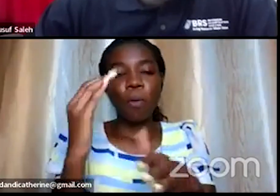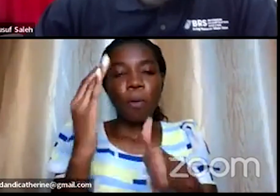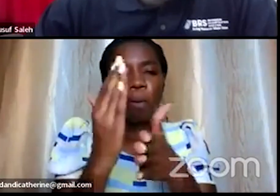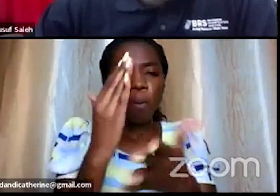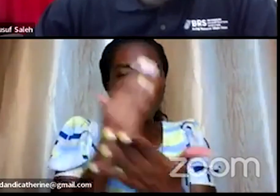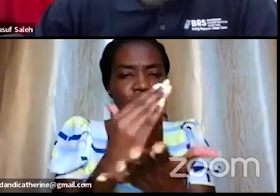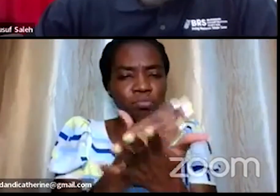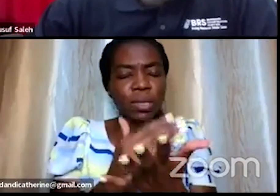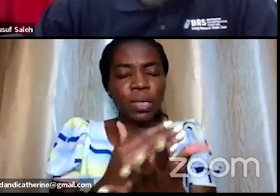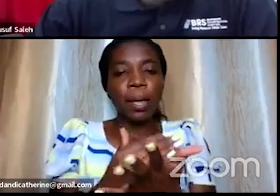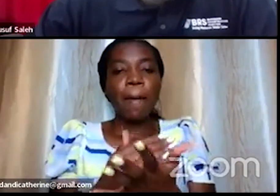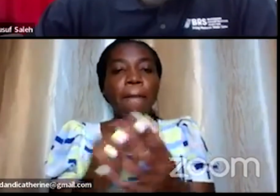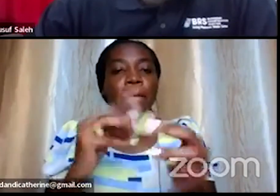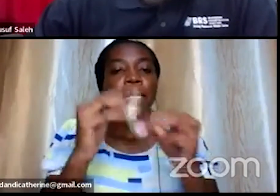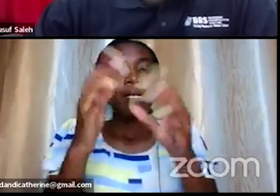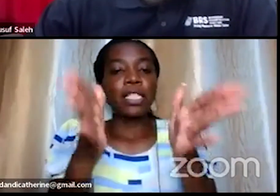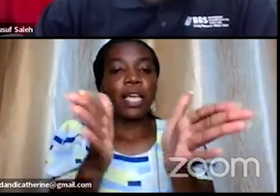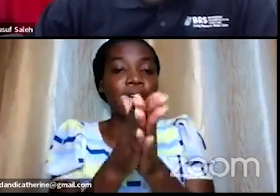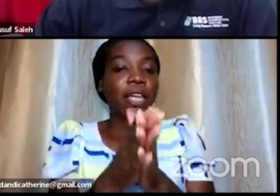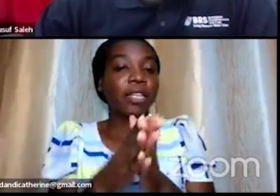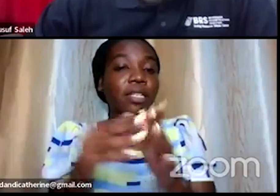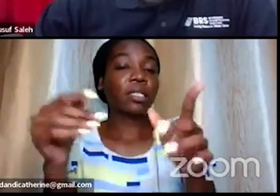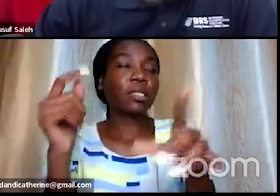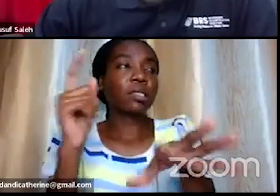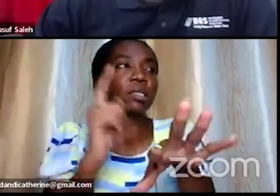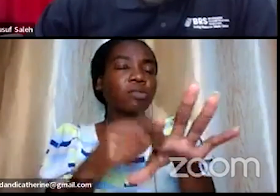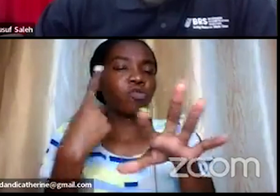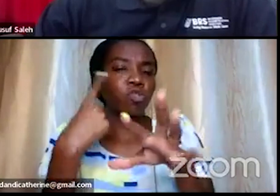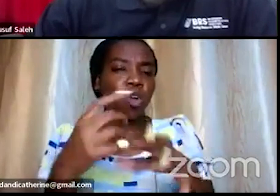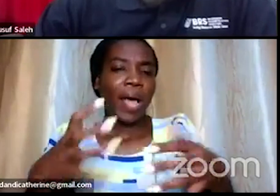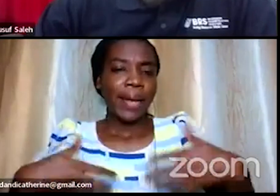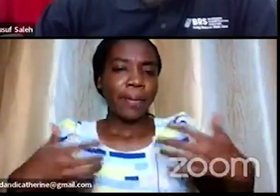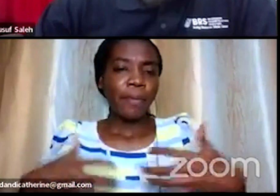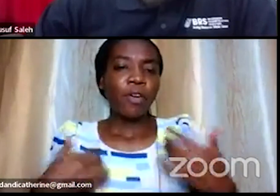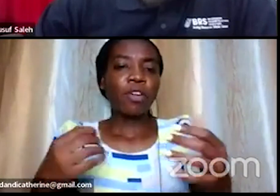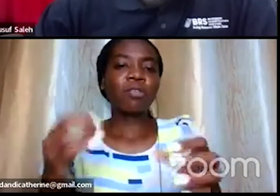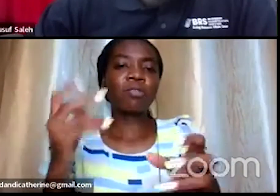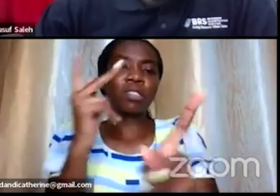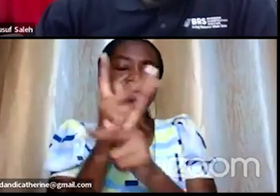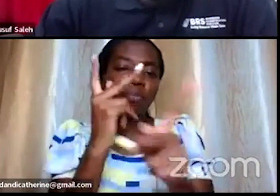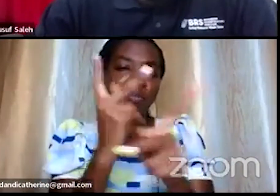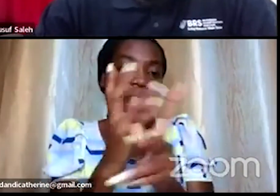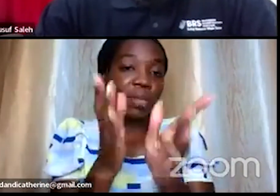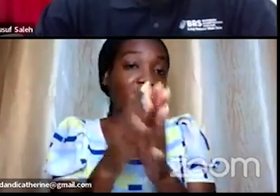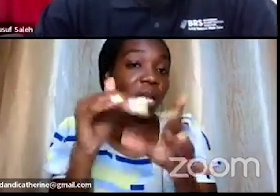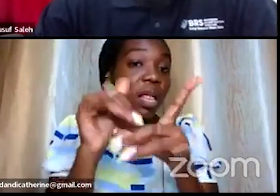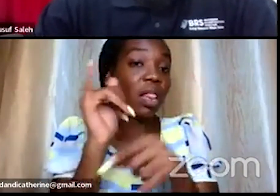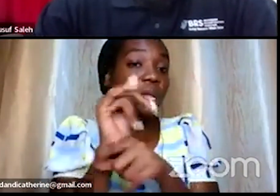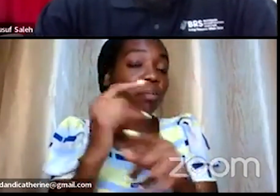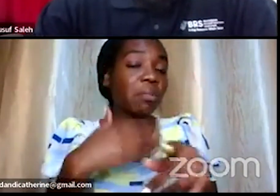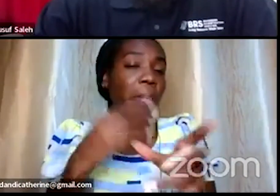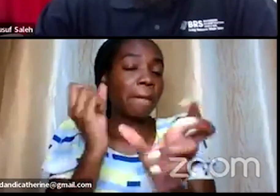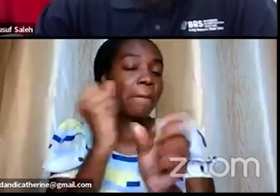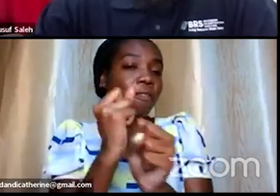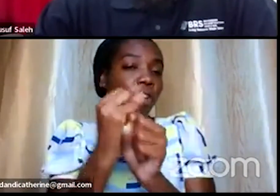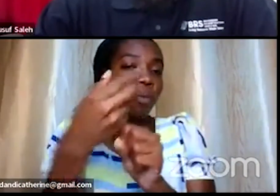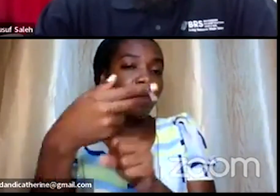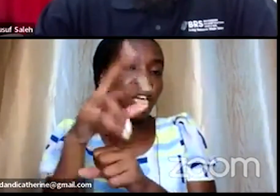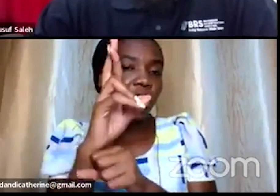of wildlife conservation organization, but in it, I also perform